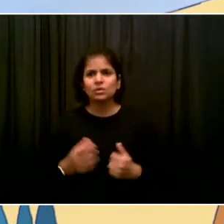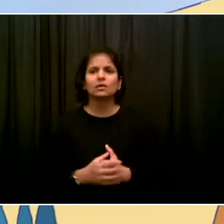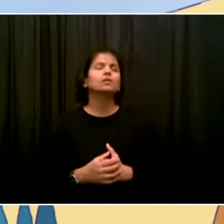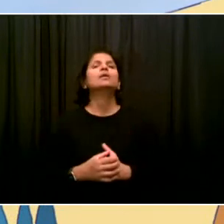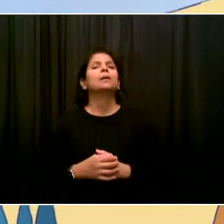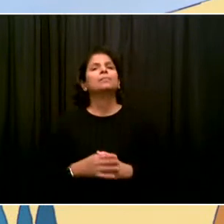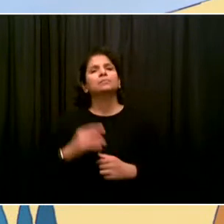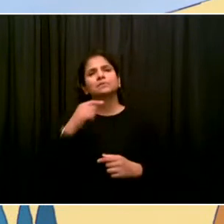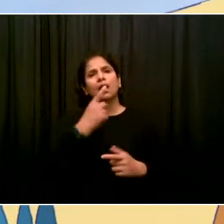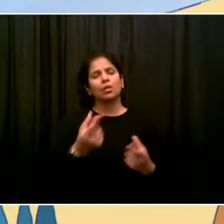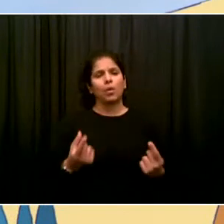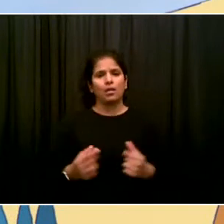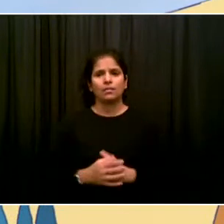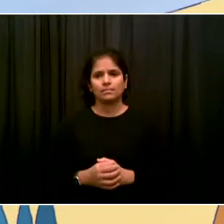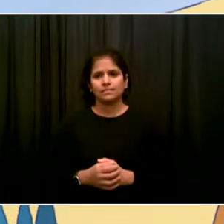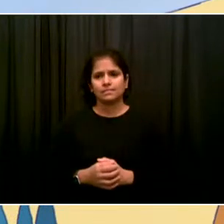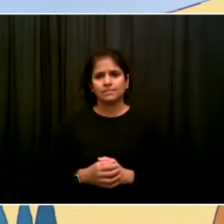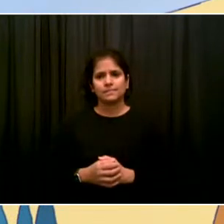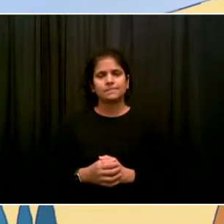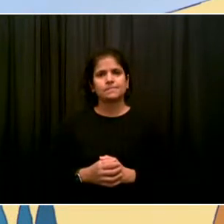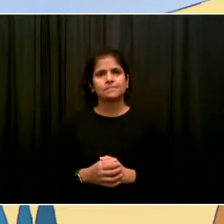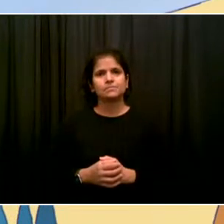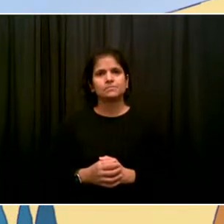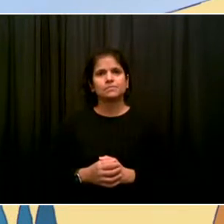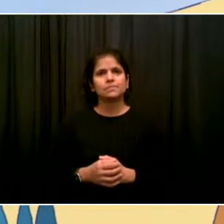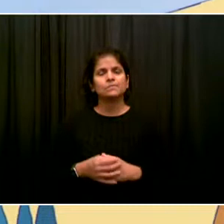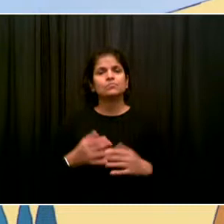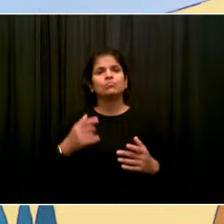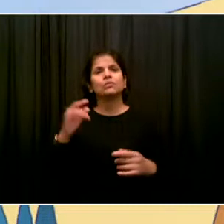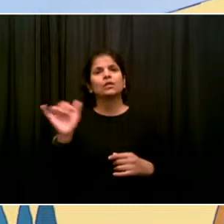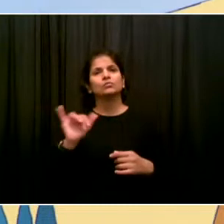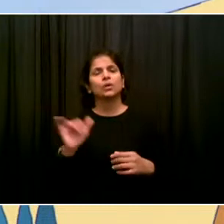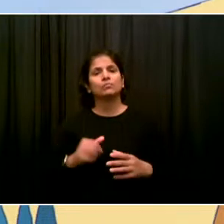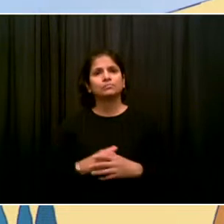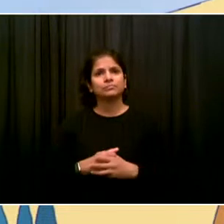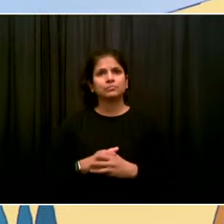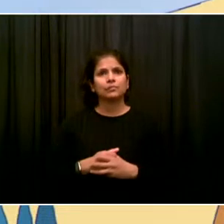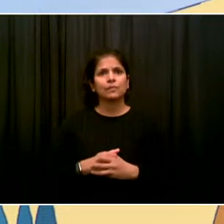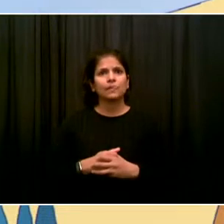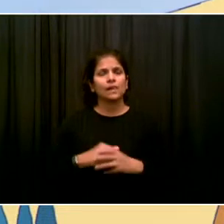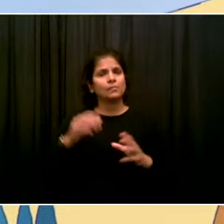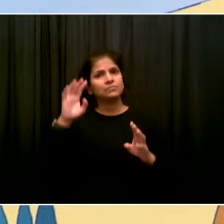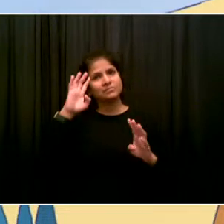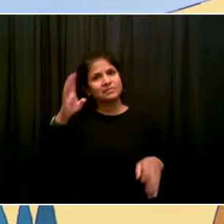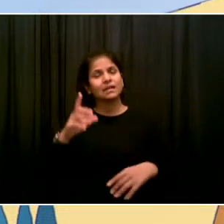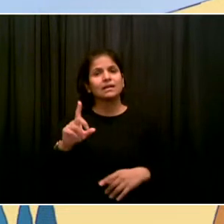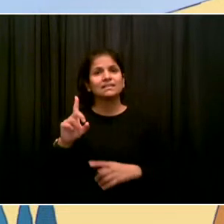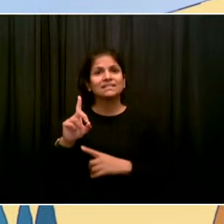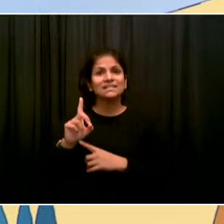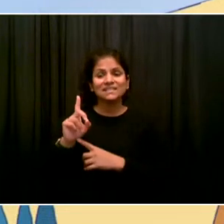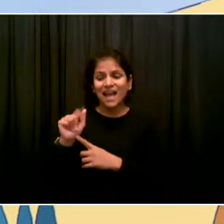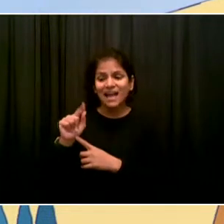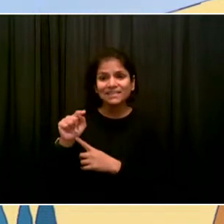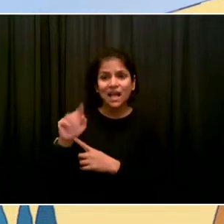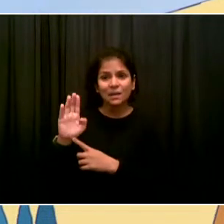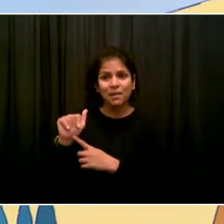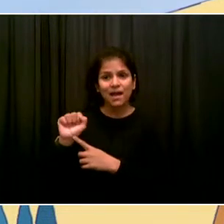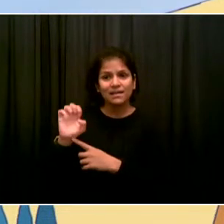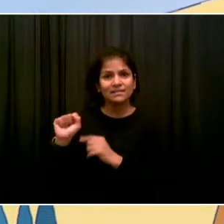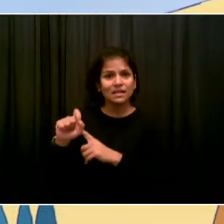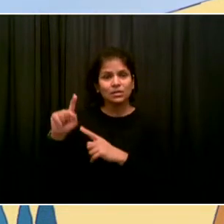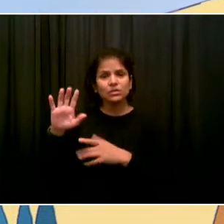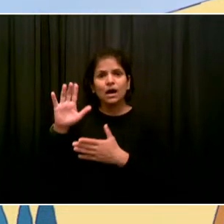on the city's work in terms of creating like a database of basement apartments for, God forbid, the next time storm happens? What is the latest on